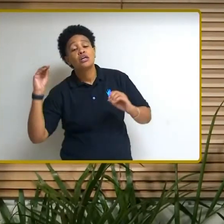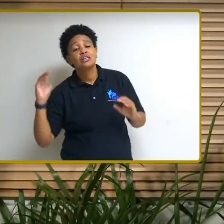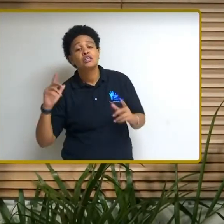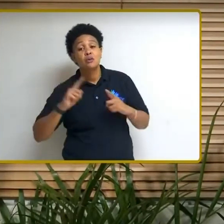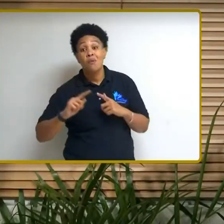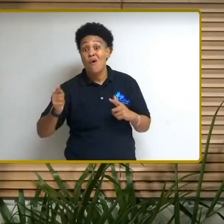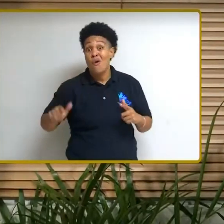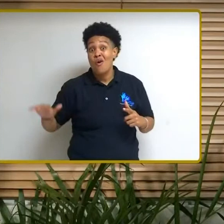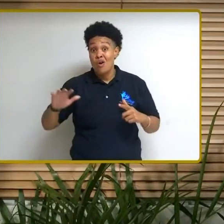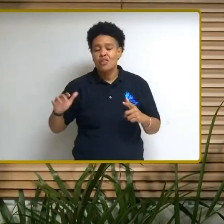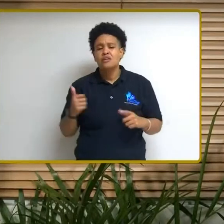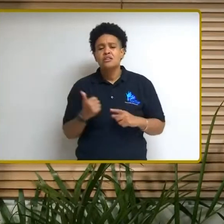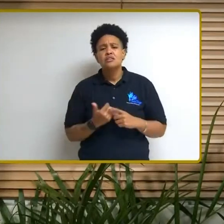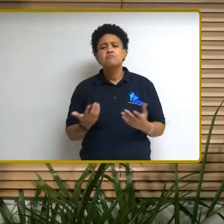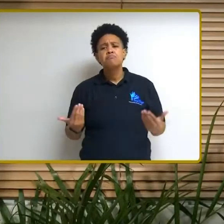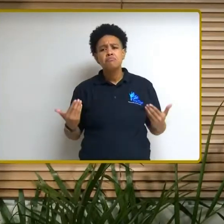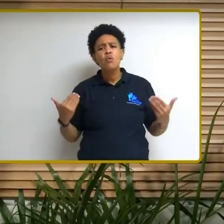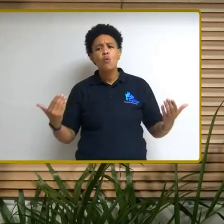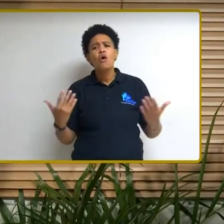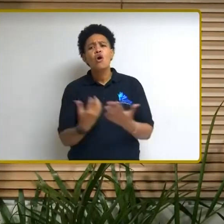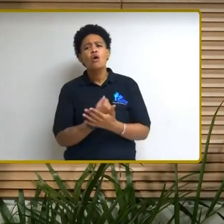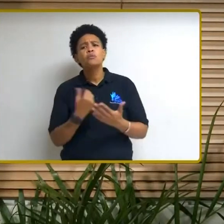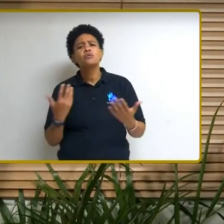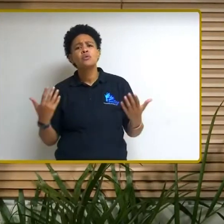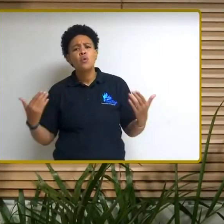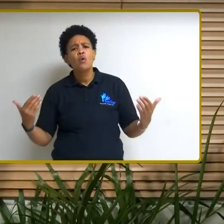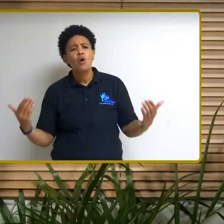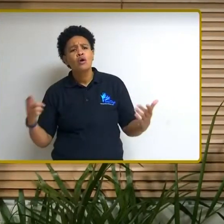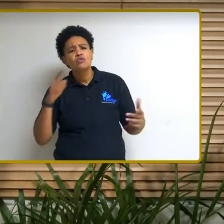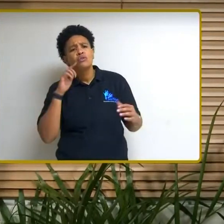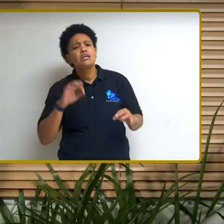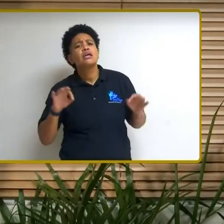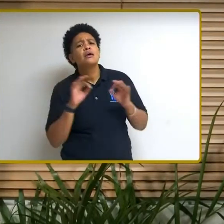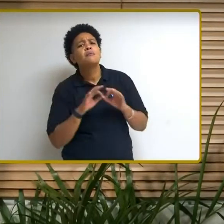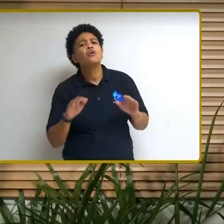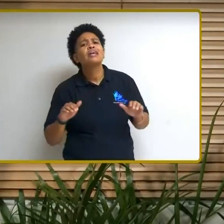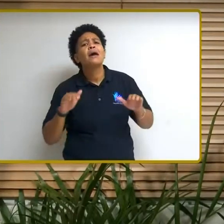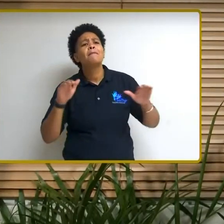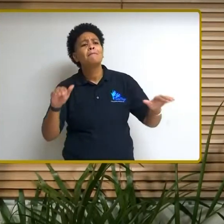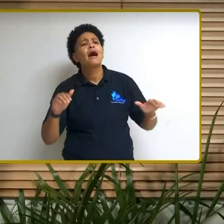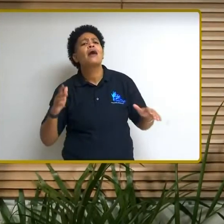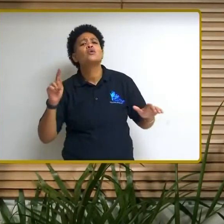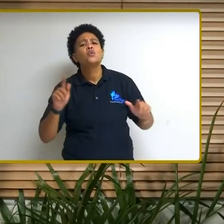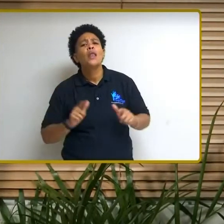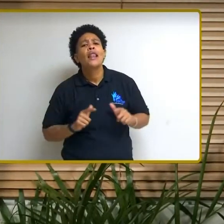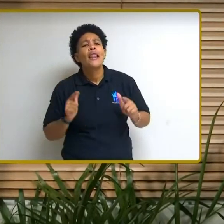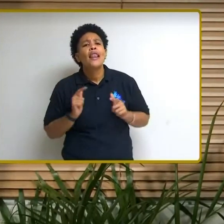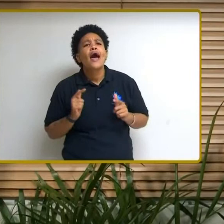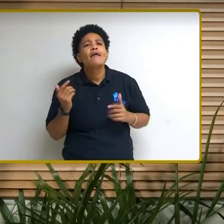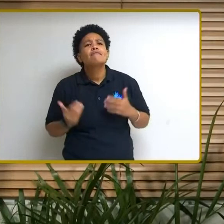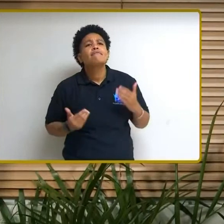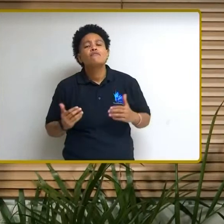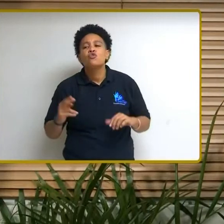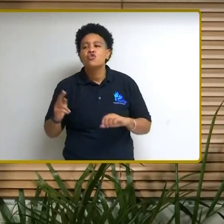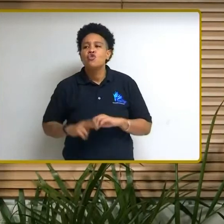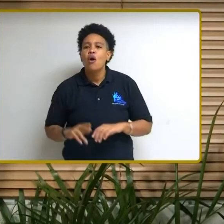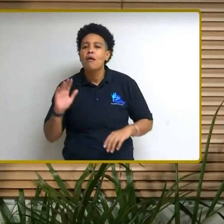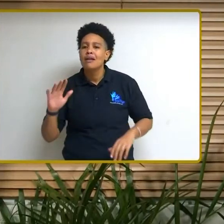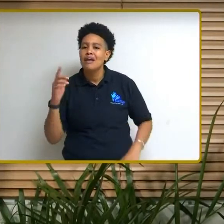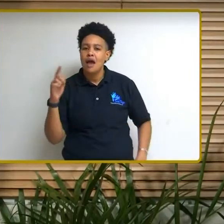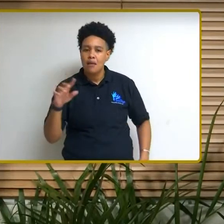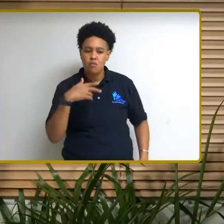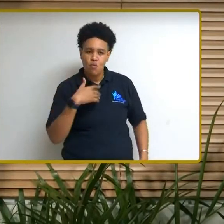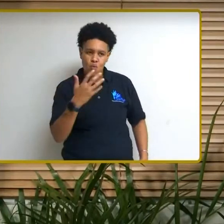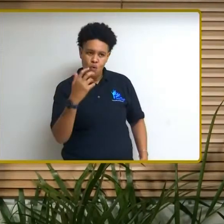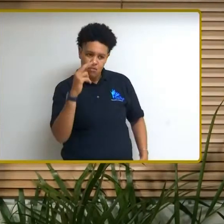and others, take up the opportunity. It's important. It's about getting back to life, to normality. And